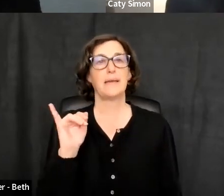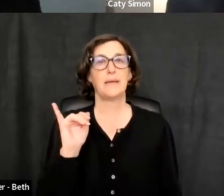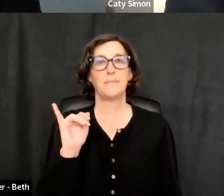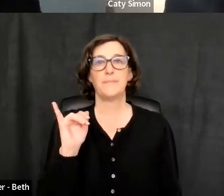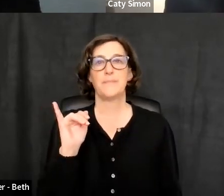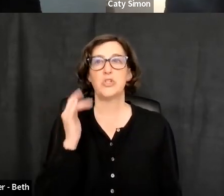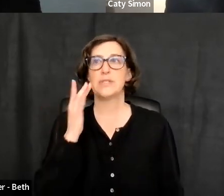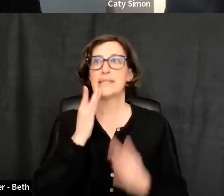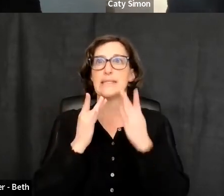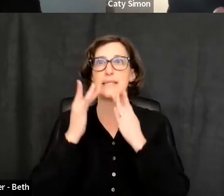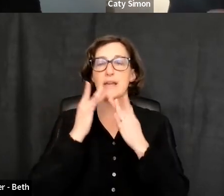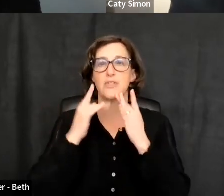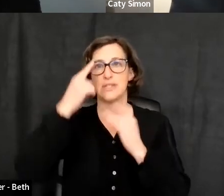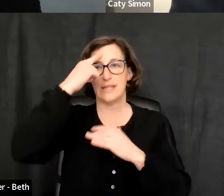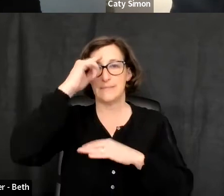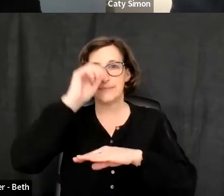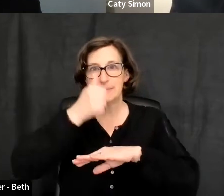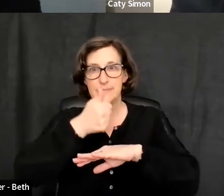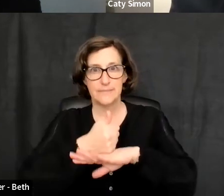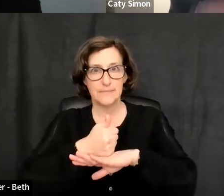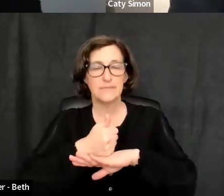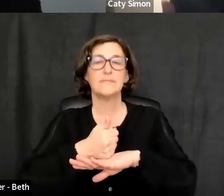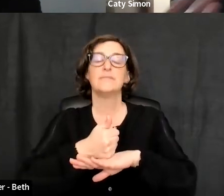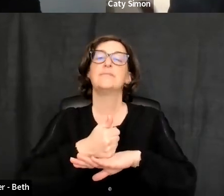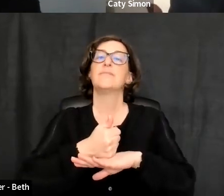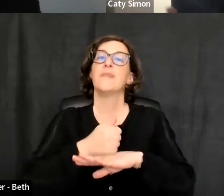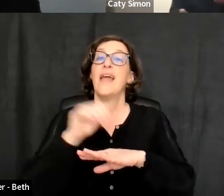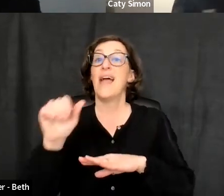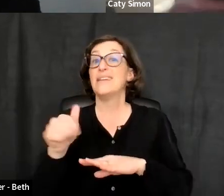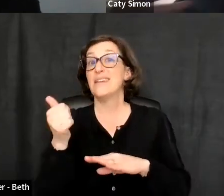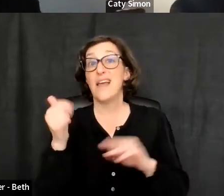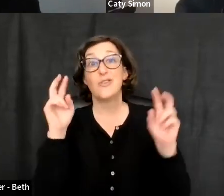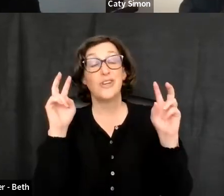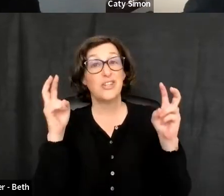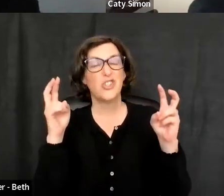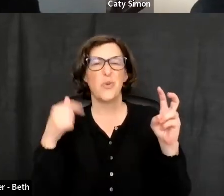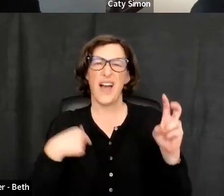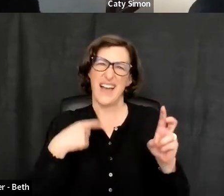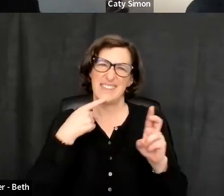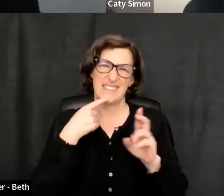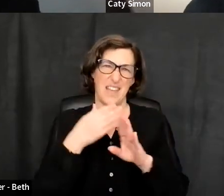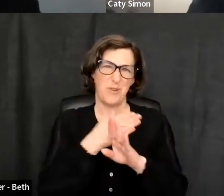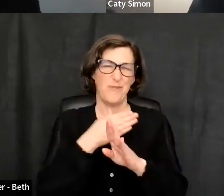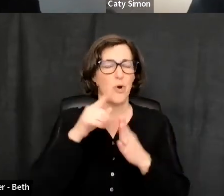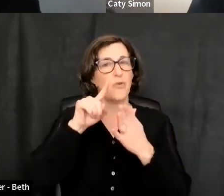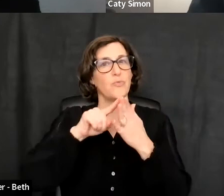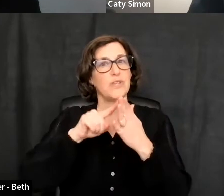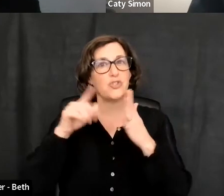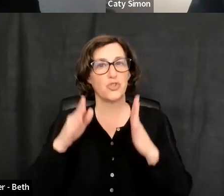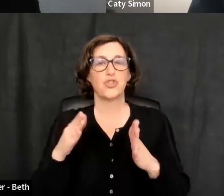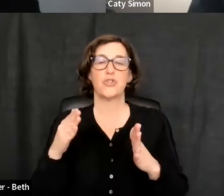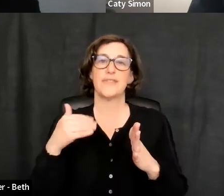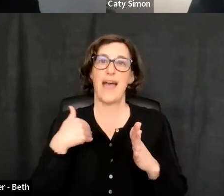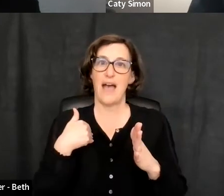scarcity mentality. Right. And that another problem is, as I said earlier, that researchers have this, that